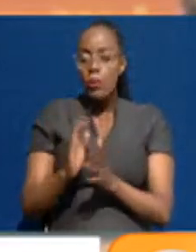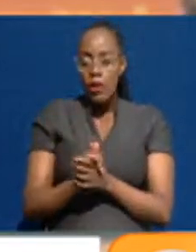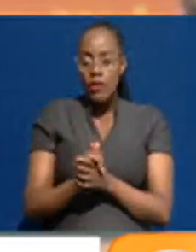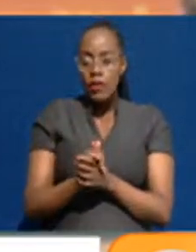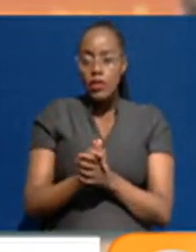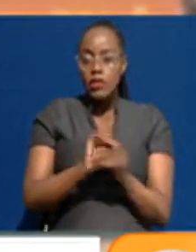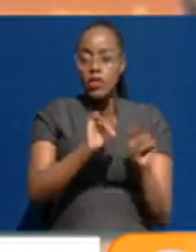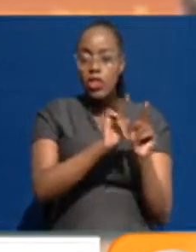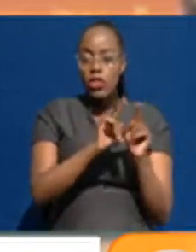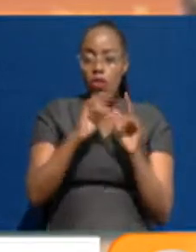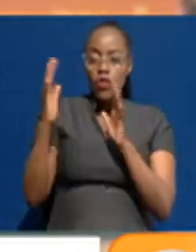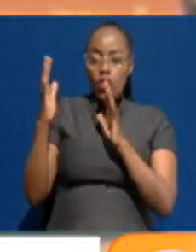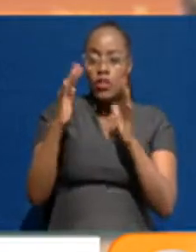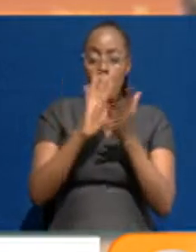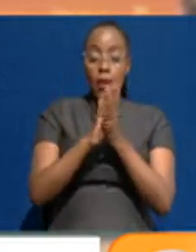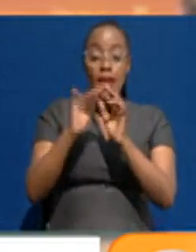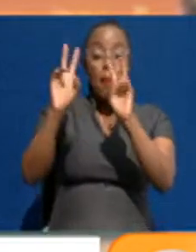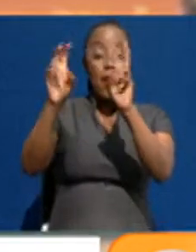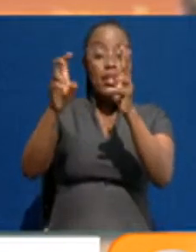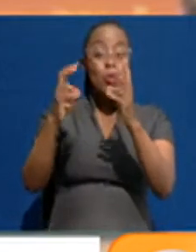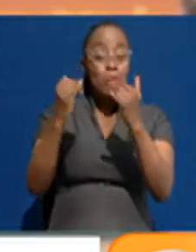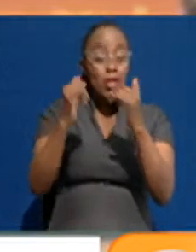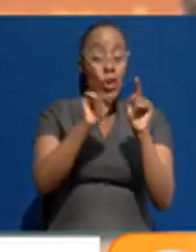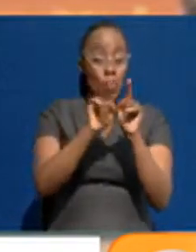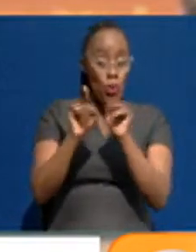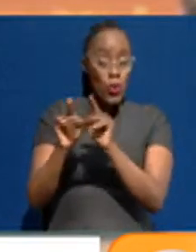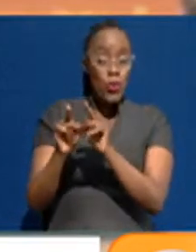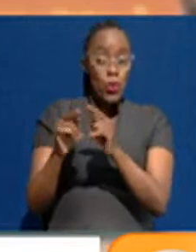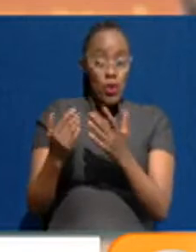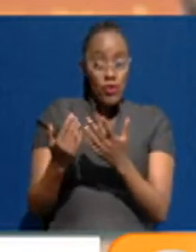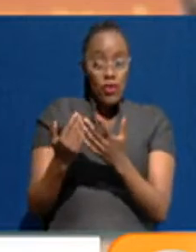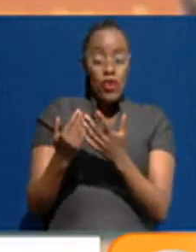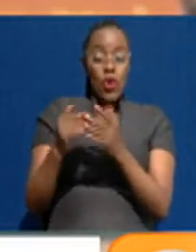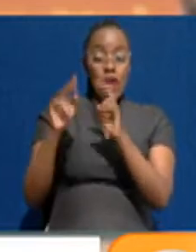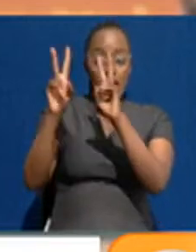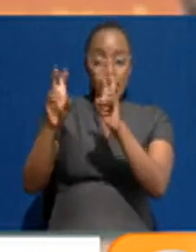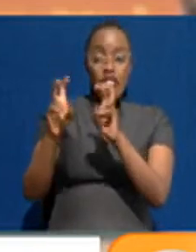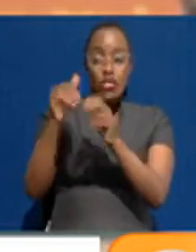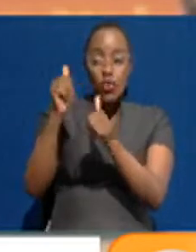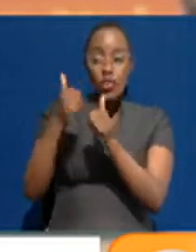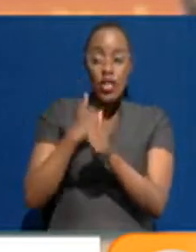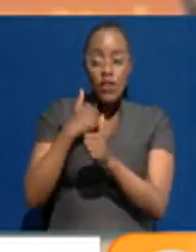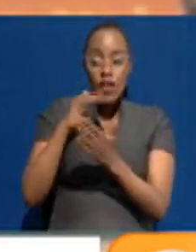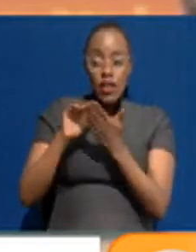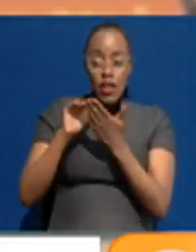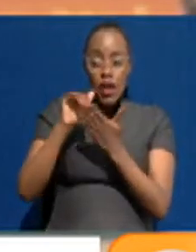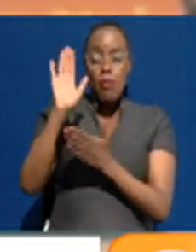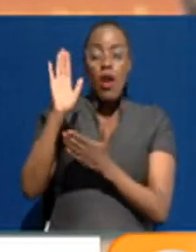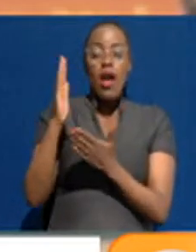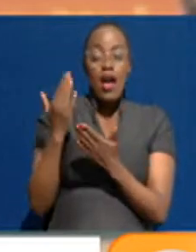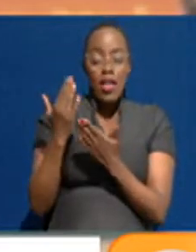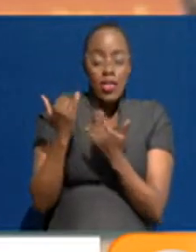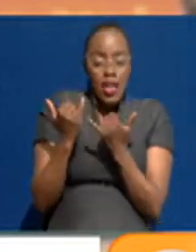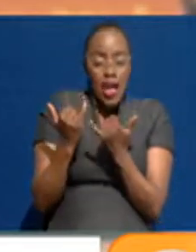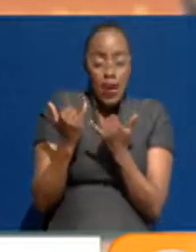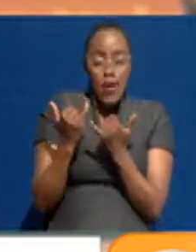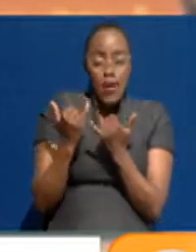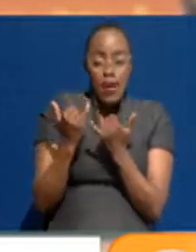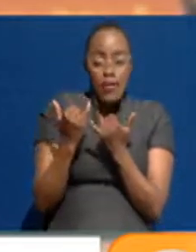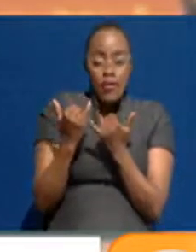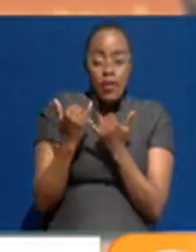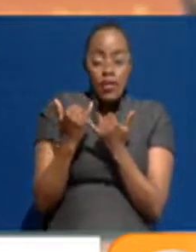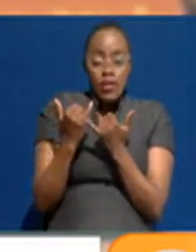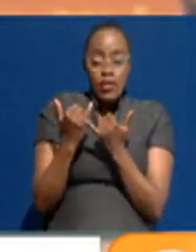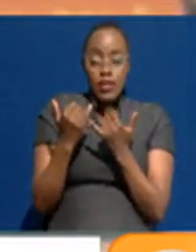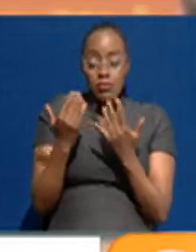Climate, which is becoming a topical subject, especially with El Nino we have